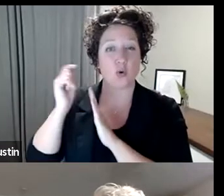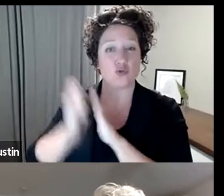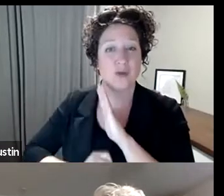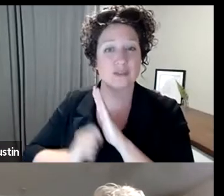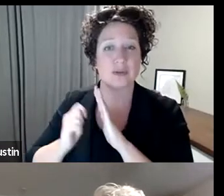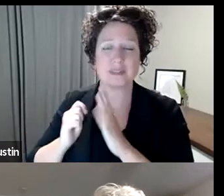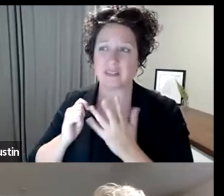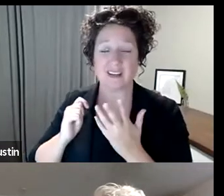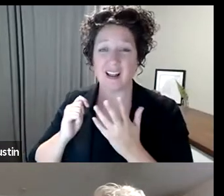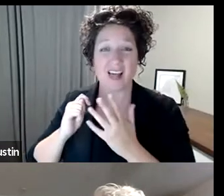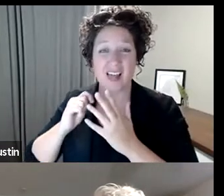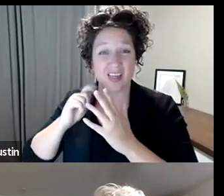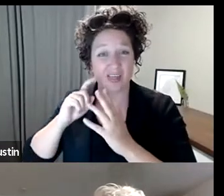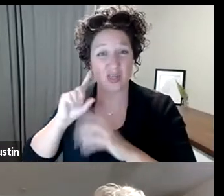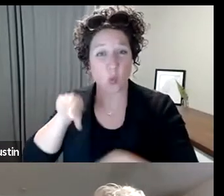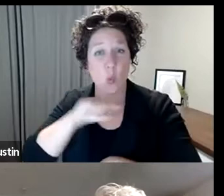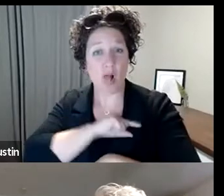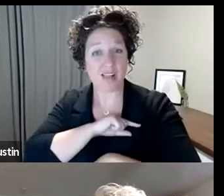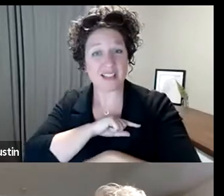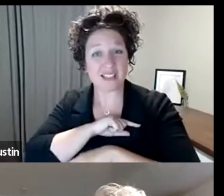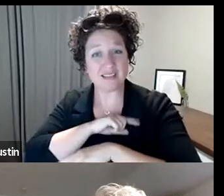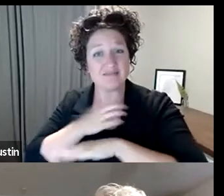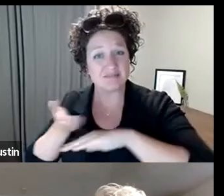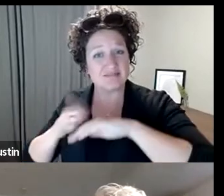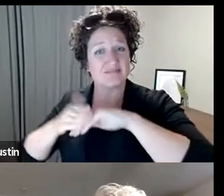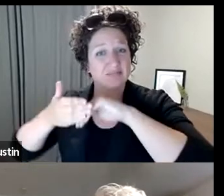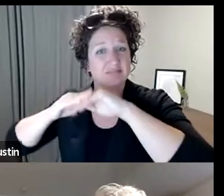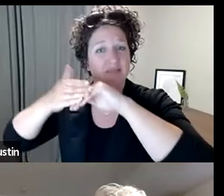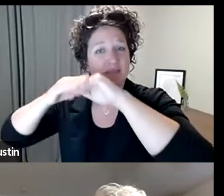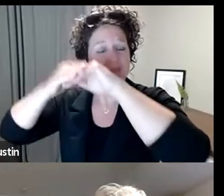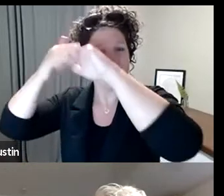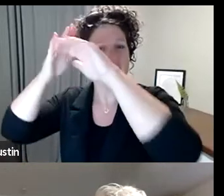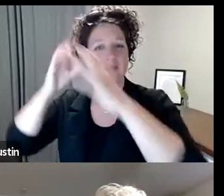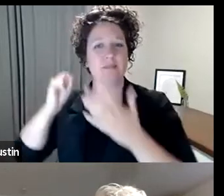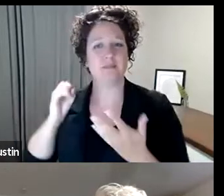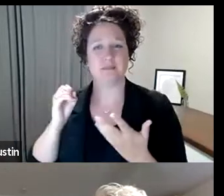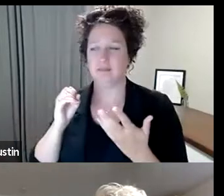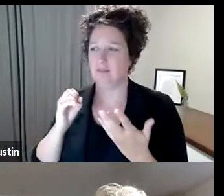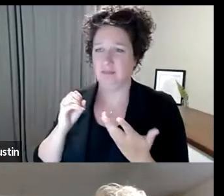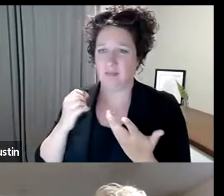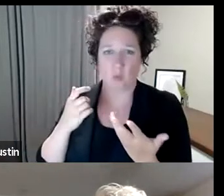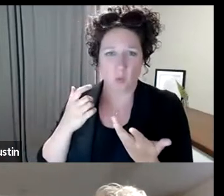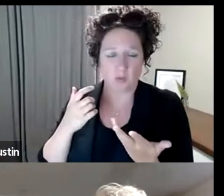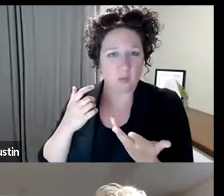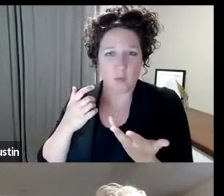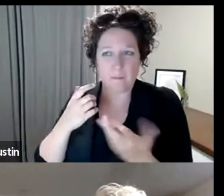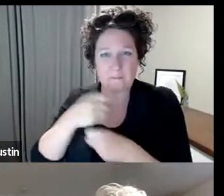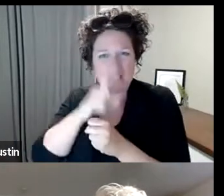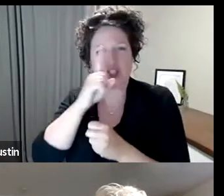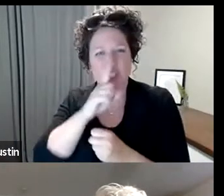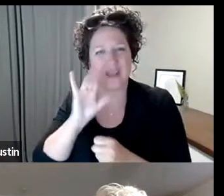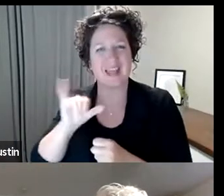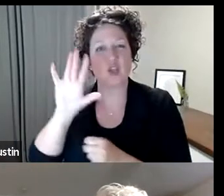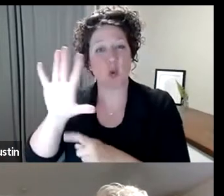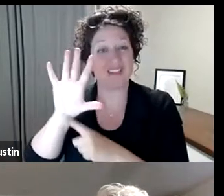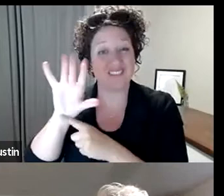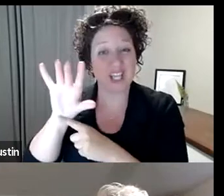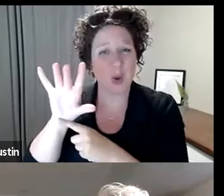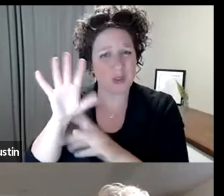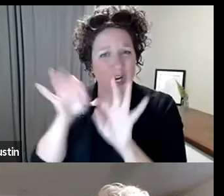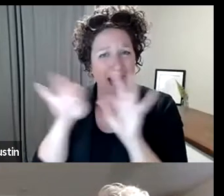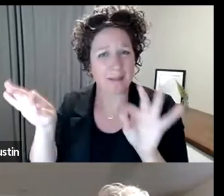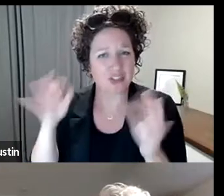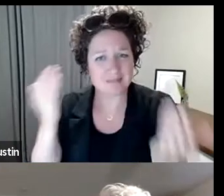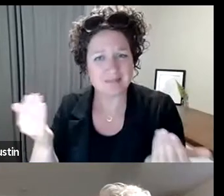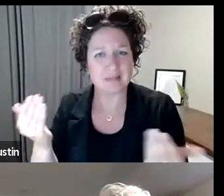The quality is going up and up and up. That's some of what we're seeing in all these communications tools. Make sure that your videos are captioned.